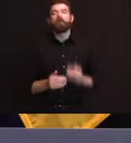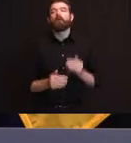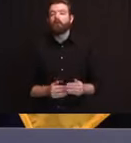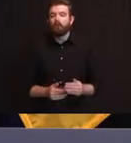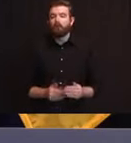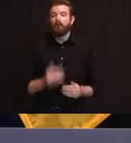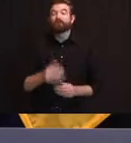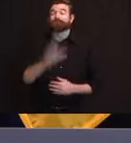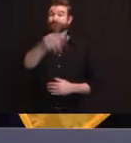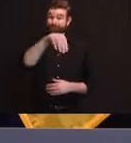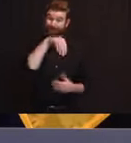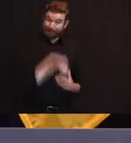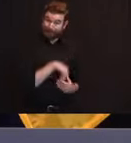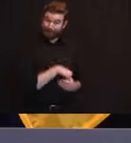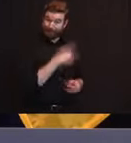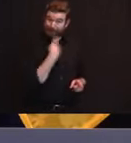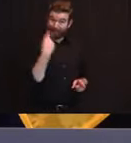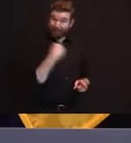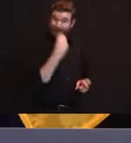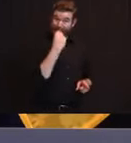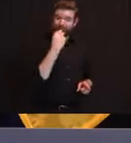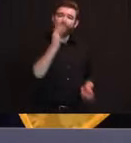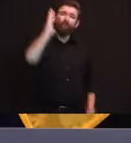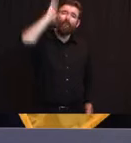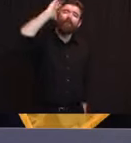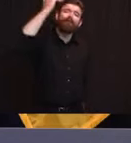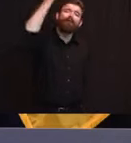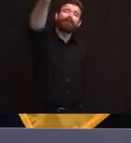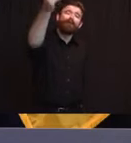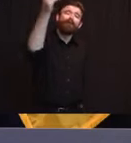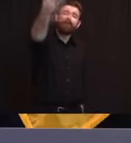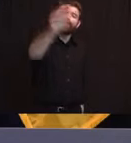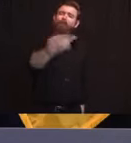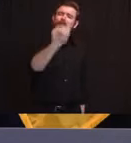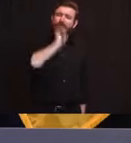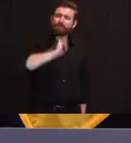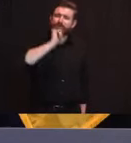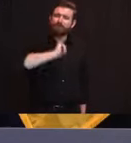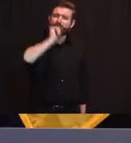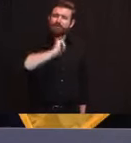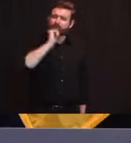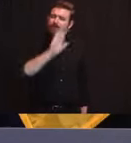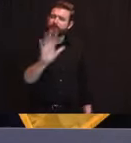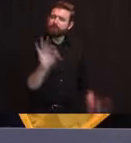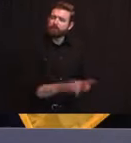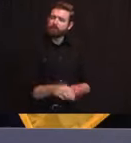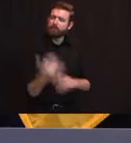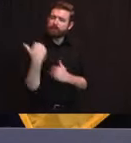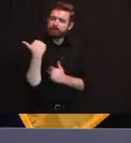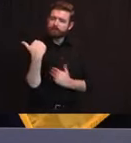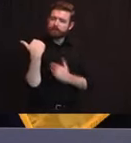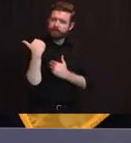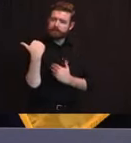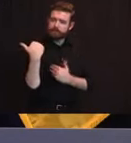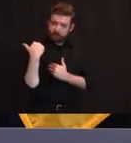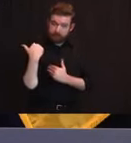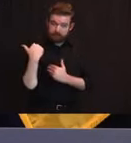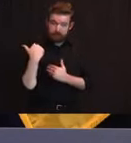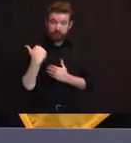But we have to get there at the right time and responsibly. And there's sort of two dimensions to this as I see it